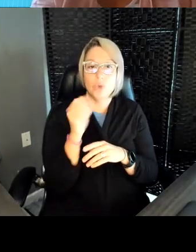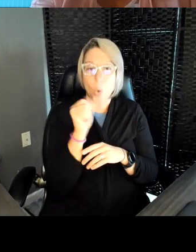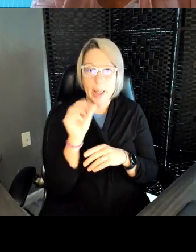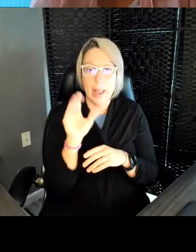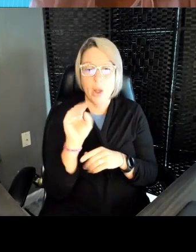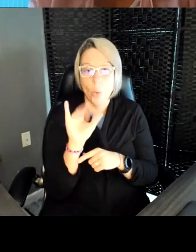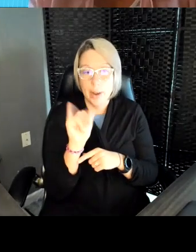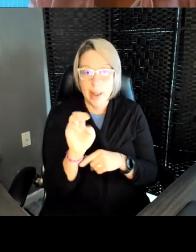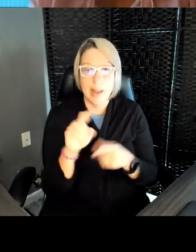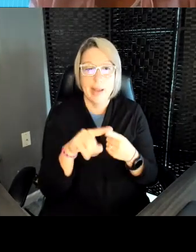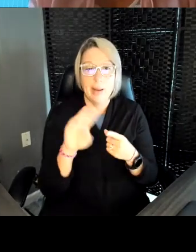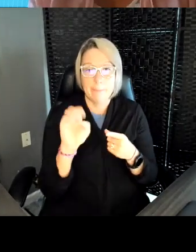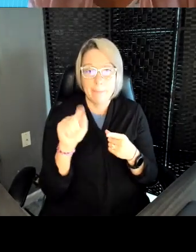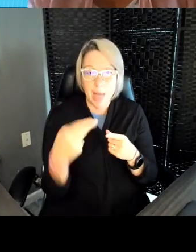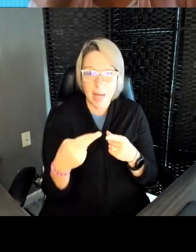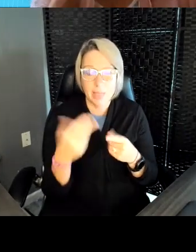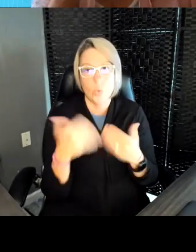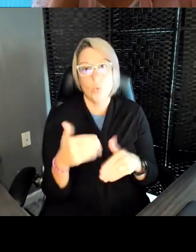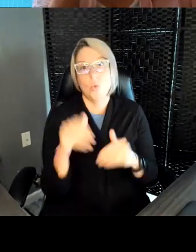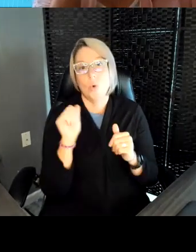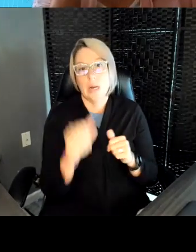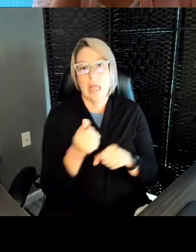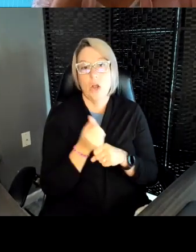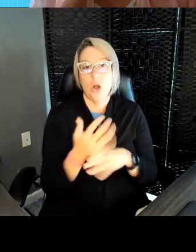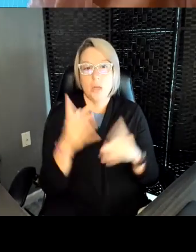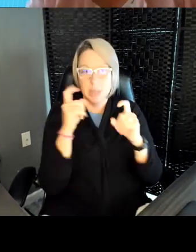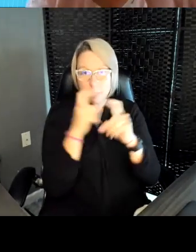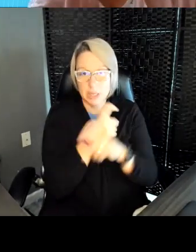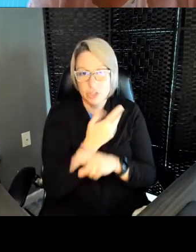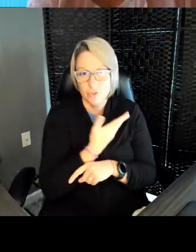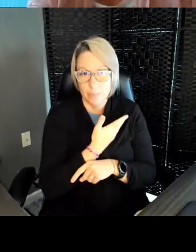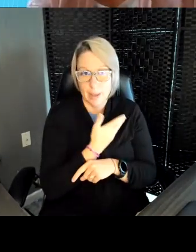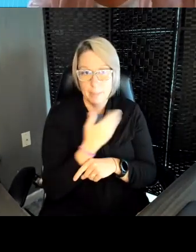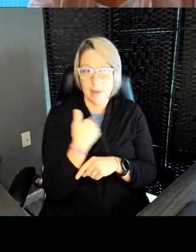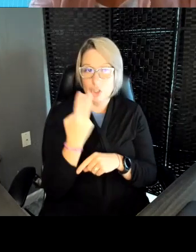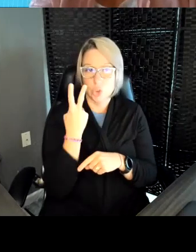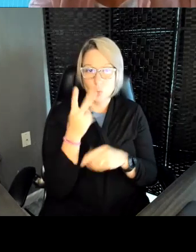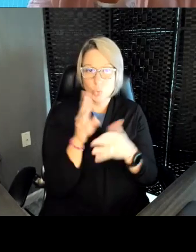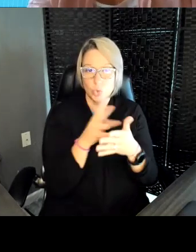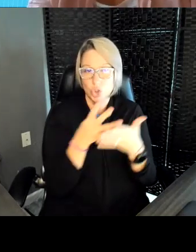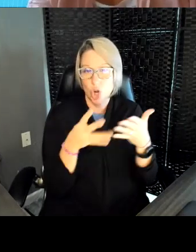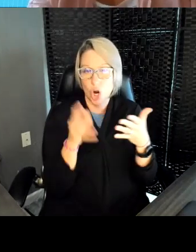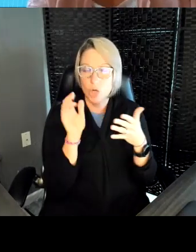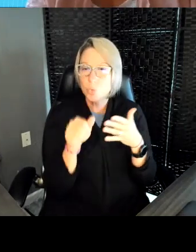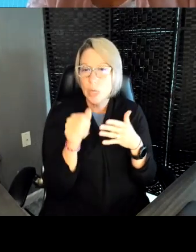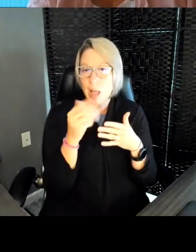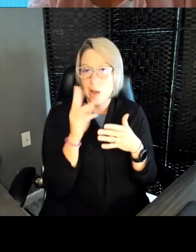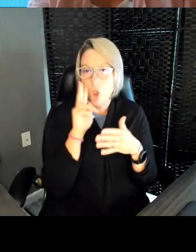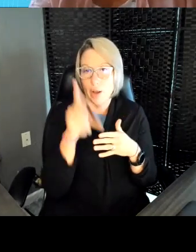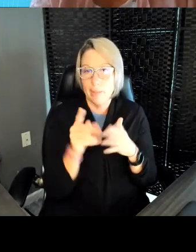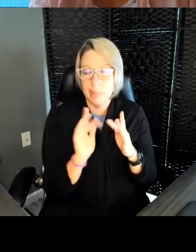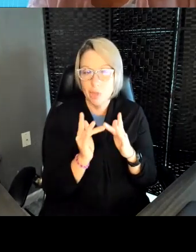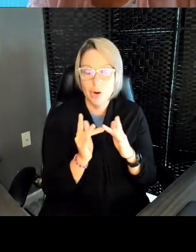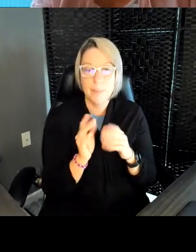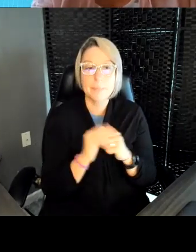incredible complications with babies. So I have two charts. You can Google these pretty easily, but we use this